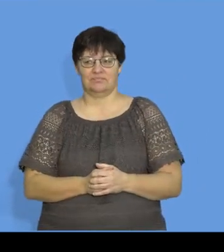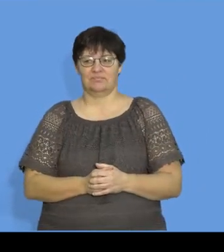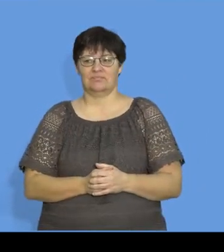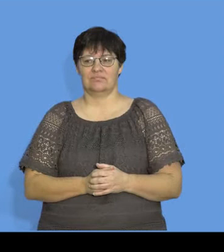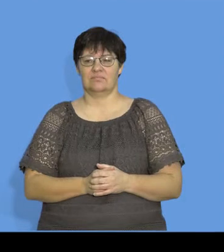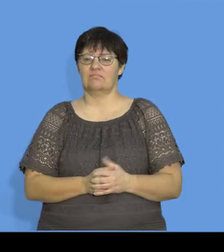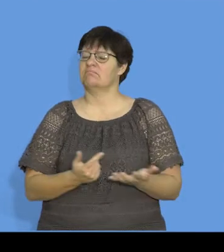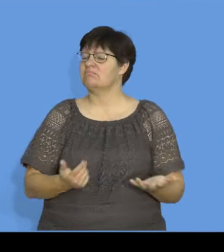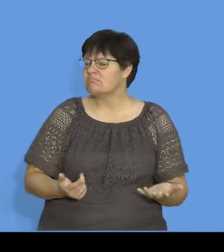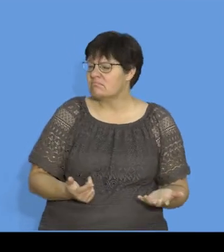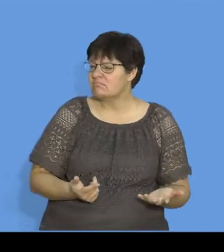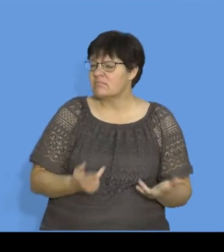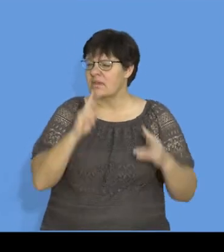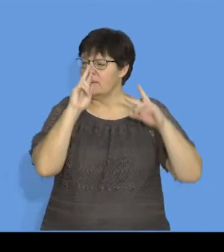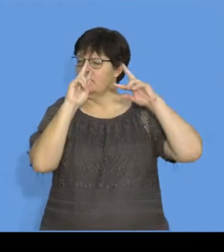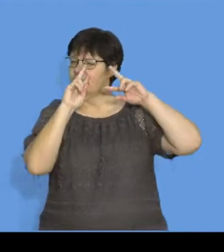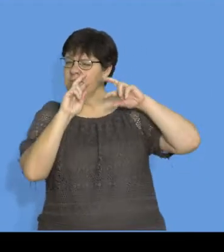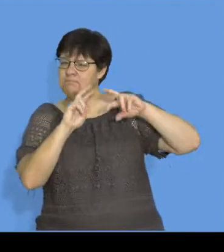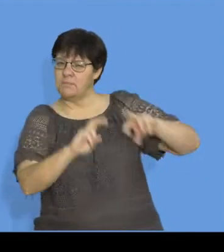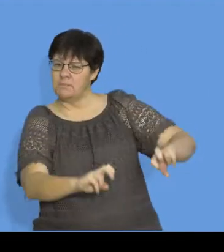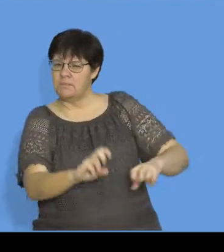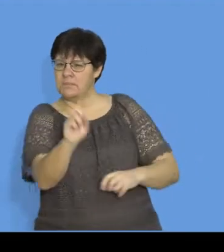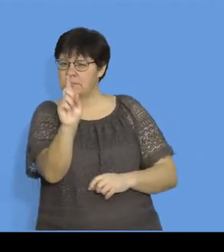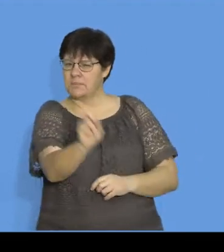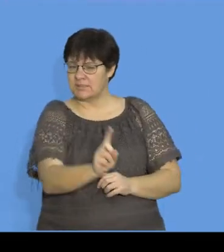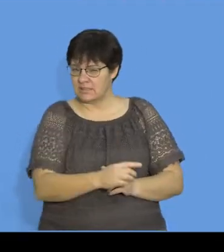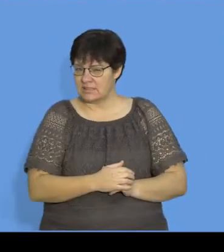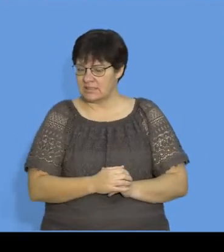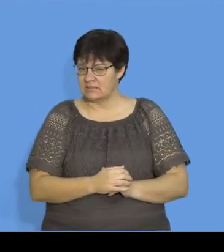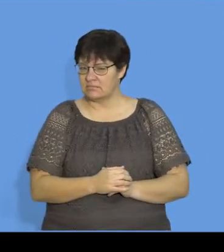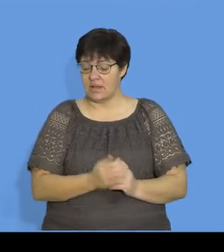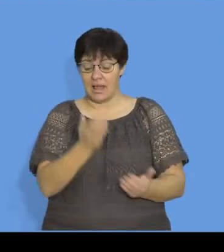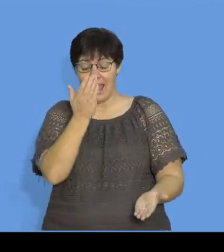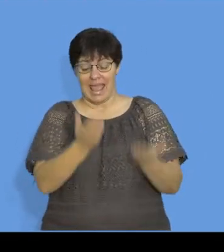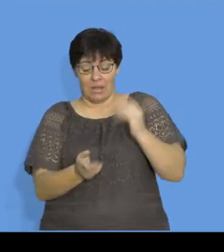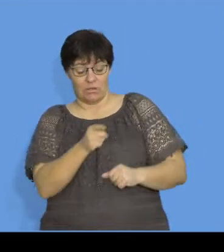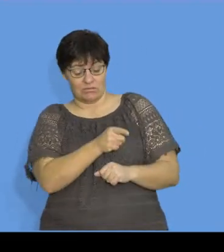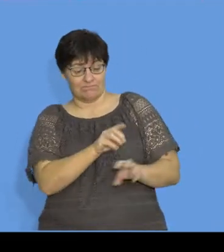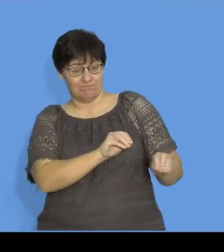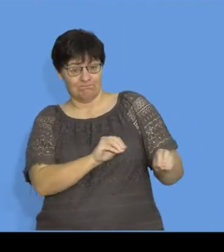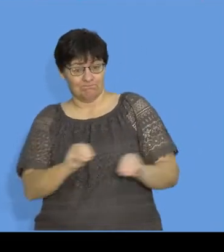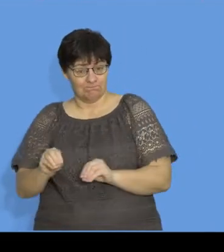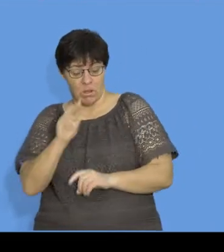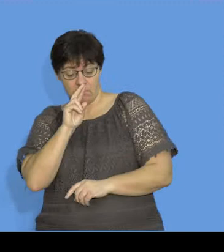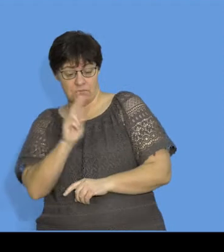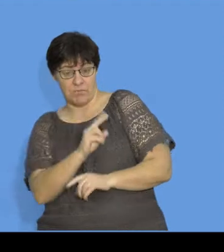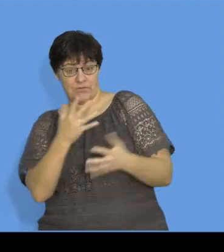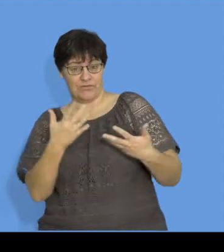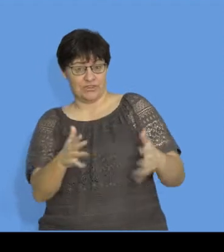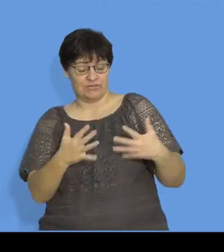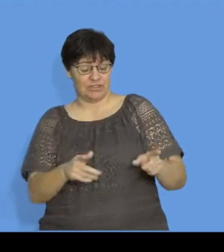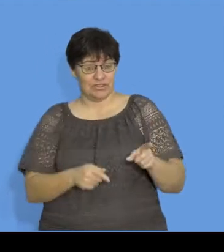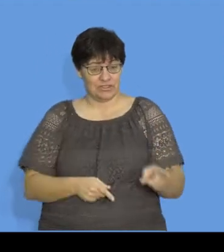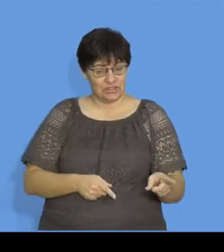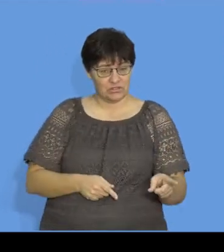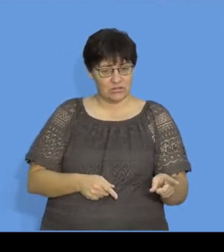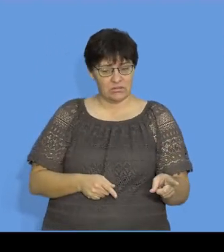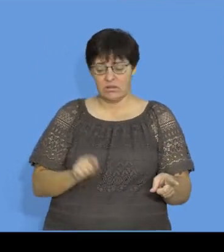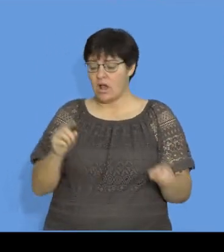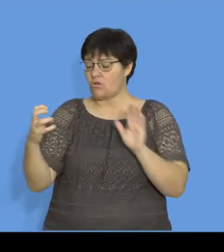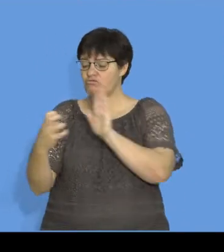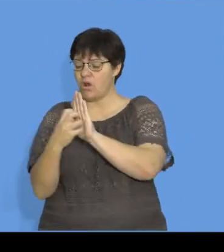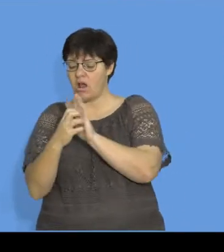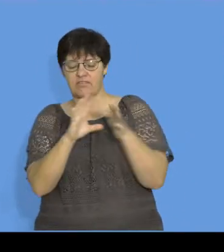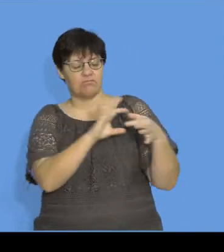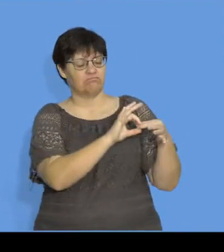what we're going to investigate now is how those equations of motion we just looked at are related to graphs.